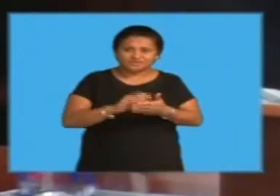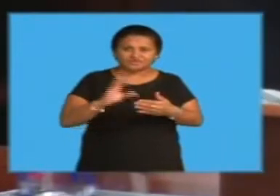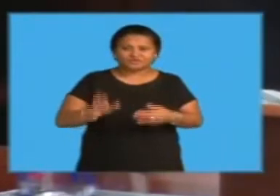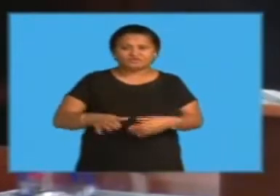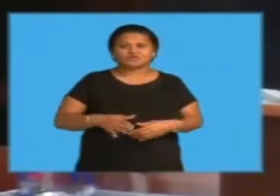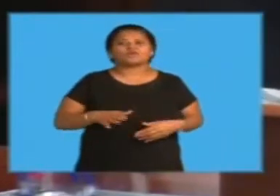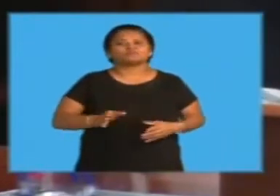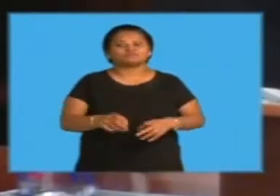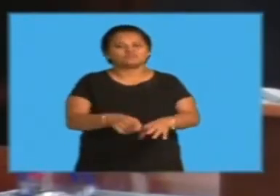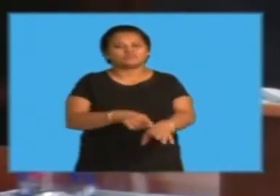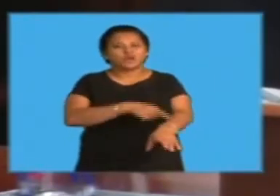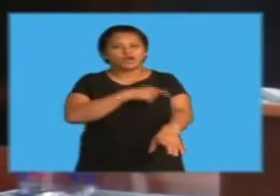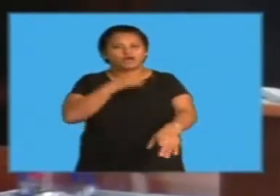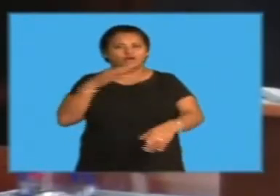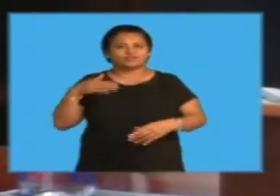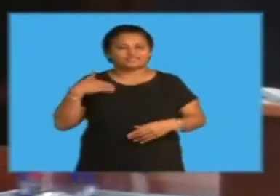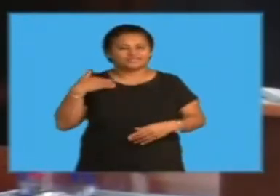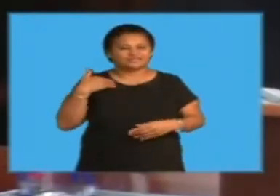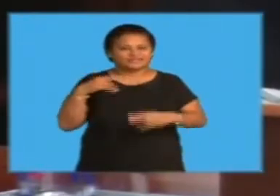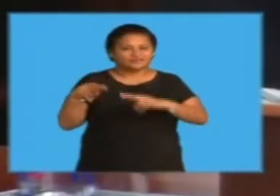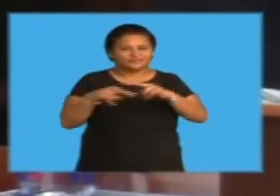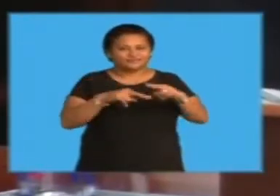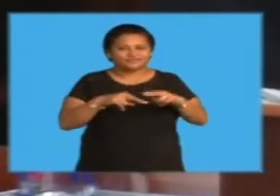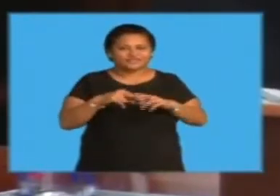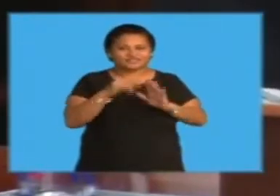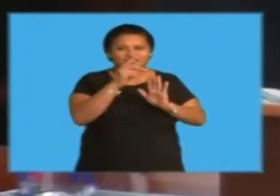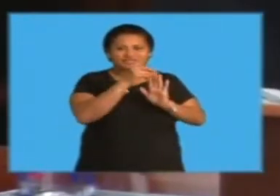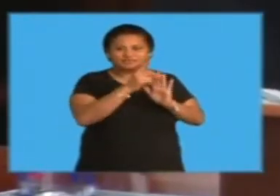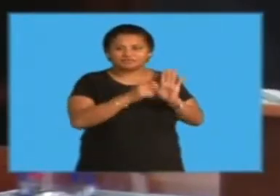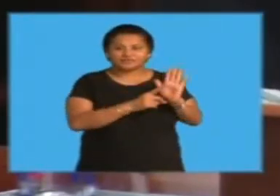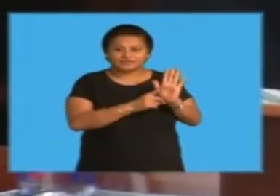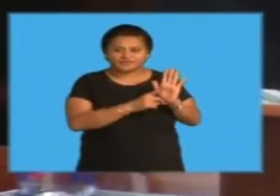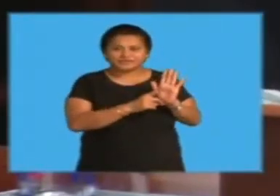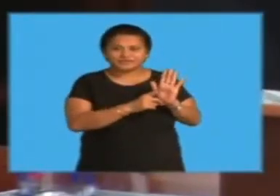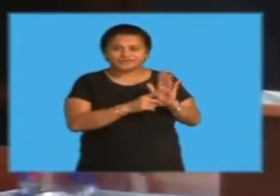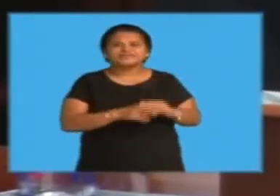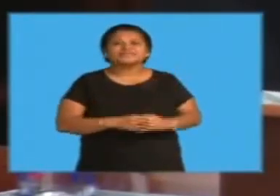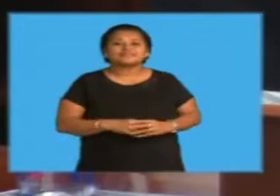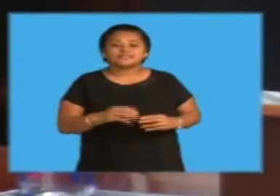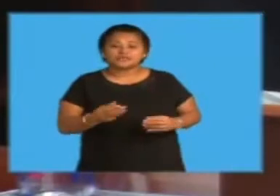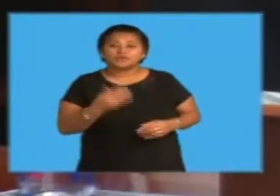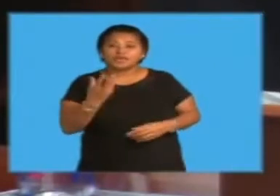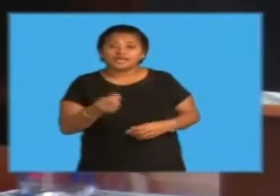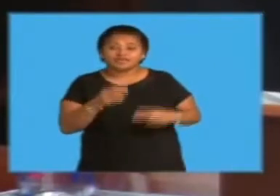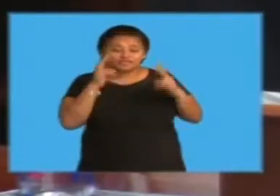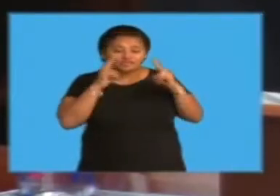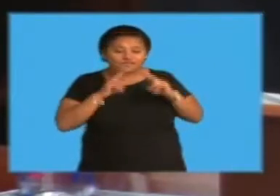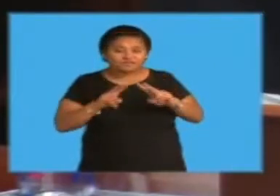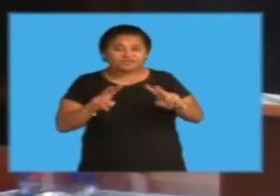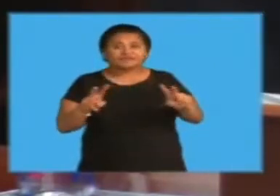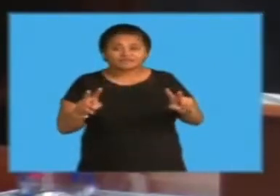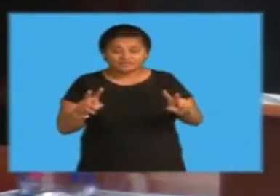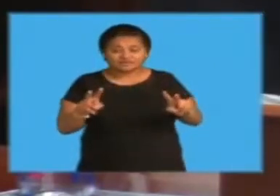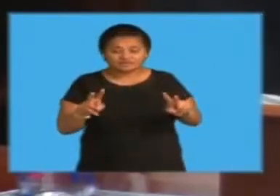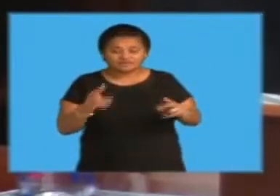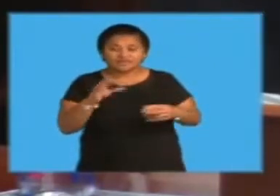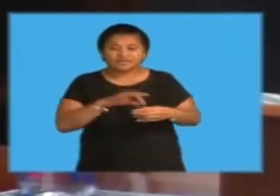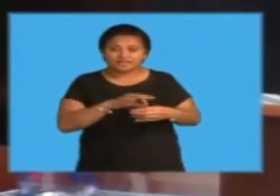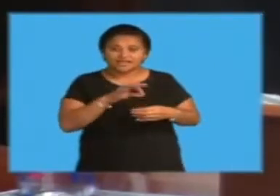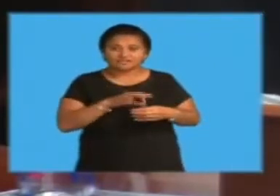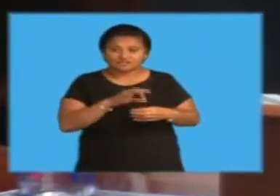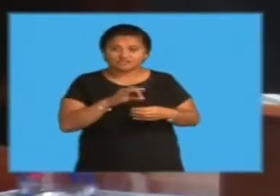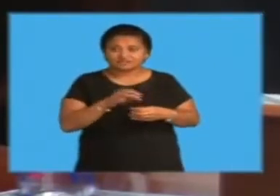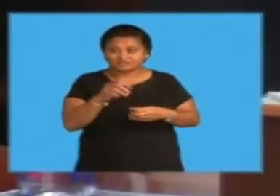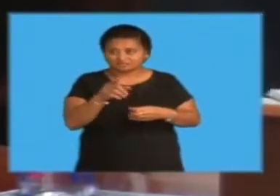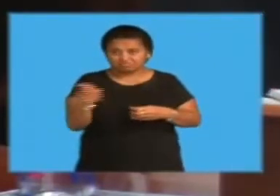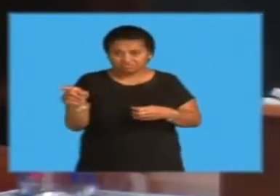democracy. Indeed, the manner in which the Fijian Elections Office and its supervisor of elections have conducted themselves have won them